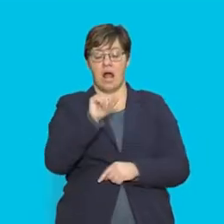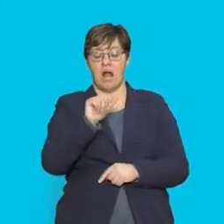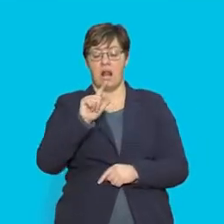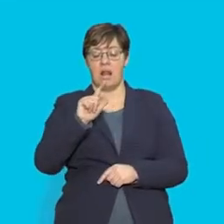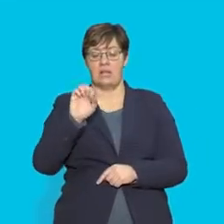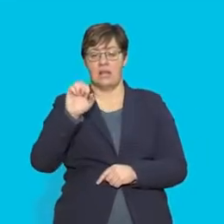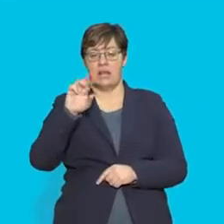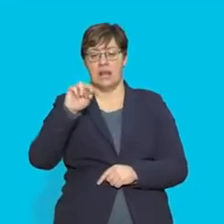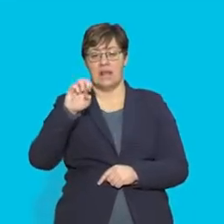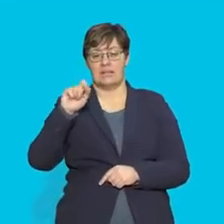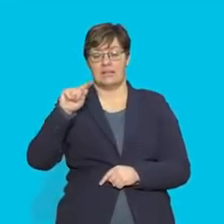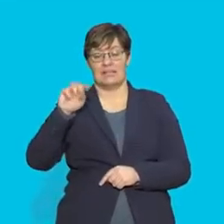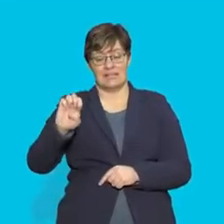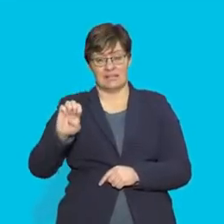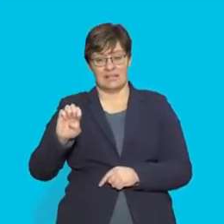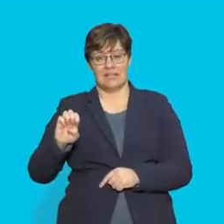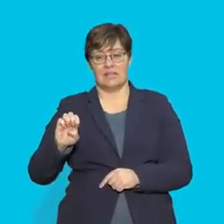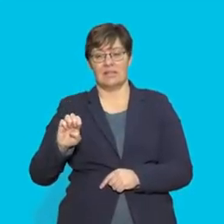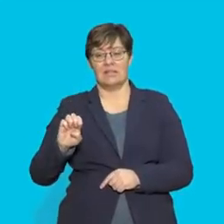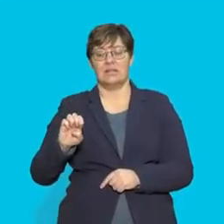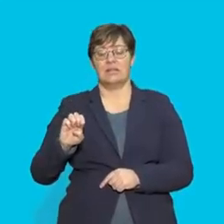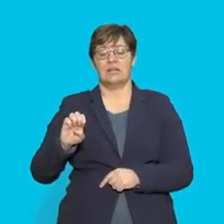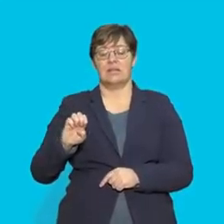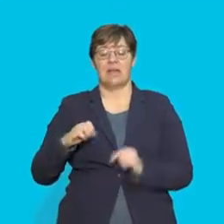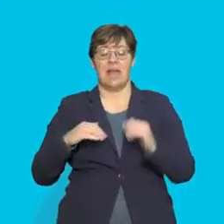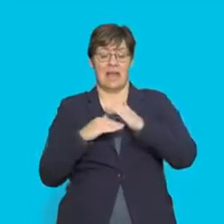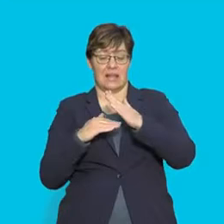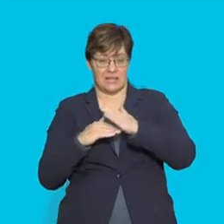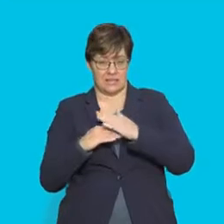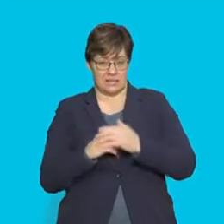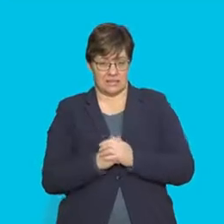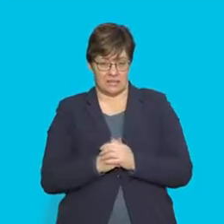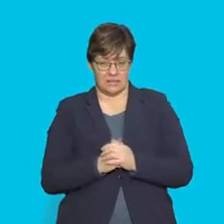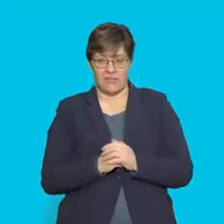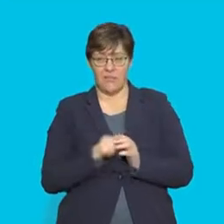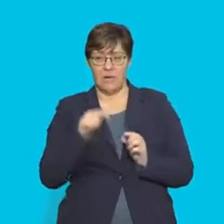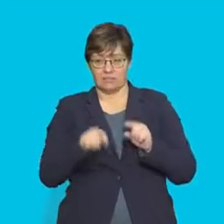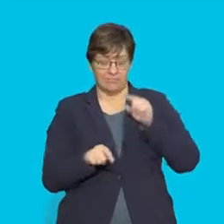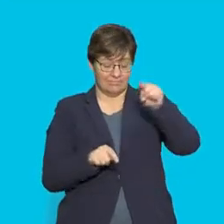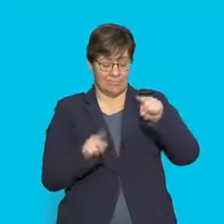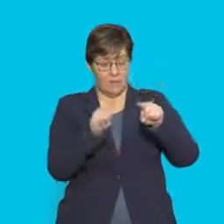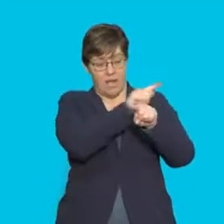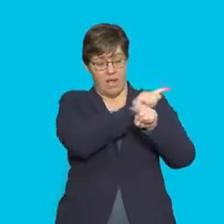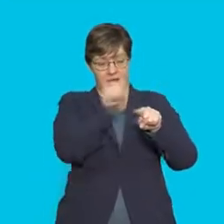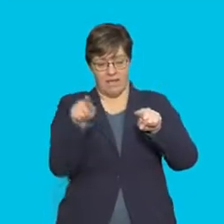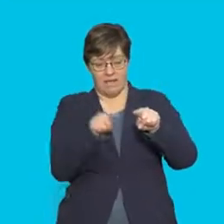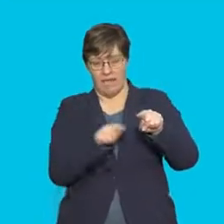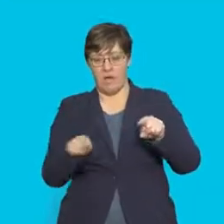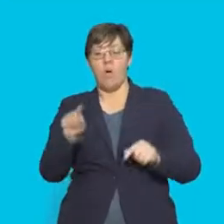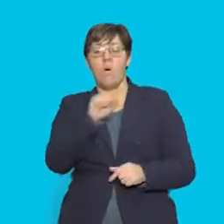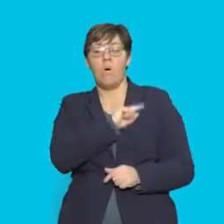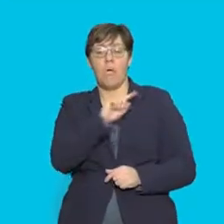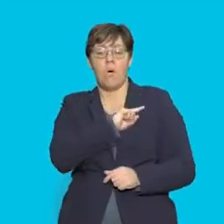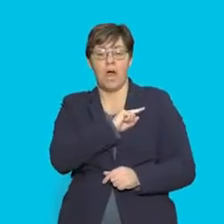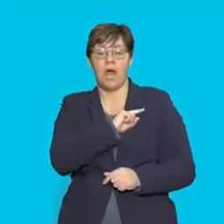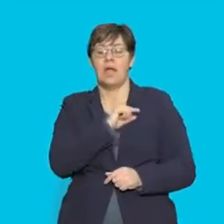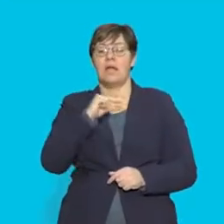alternate angles, but remember, you don't leave it there. They are alternate because